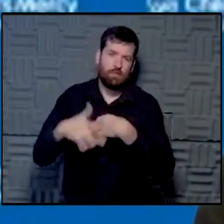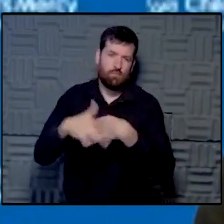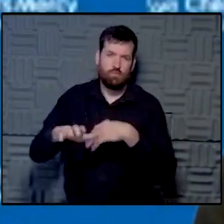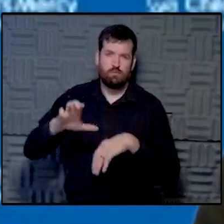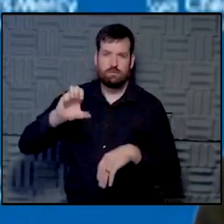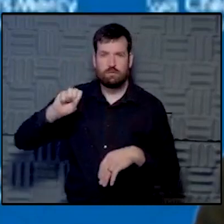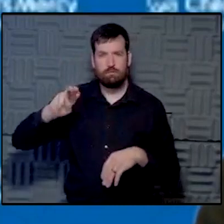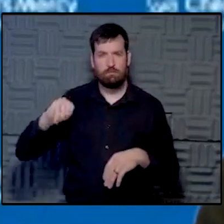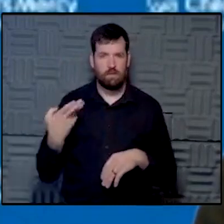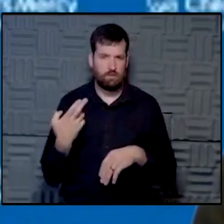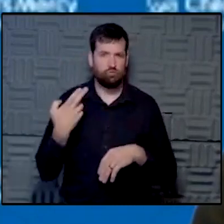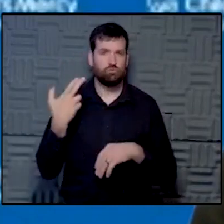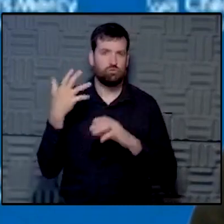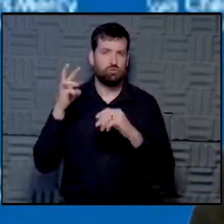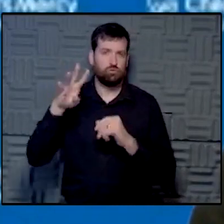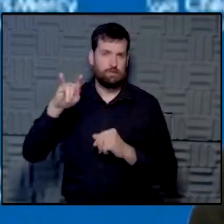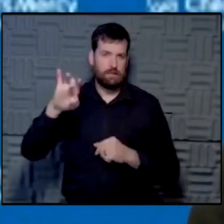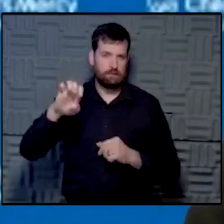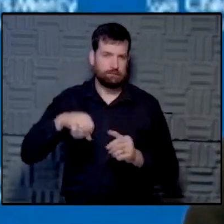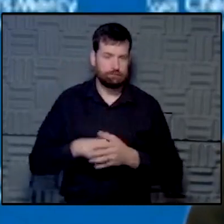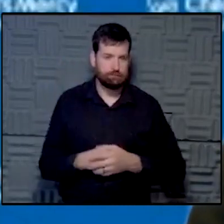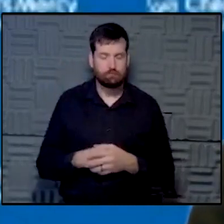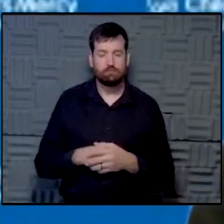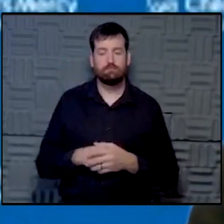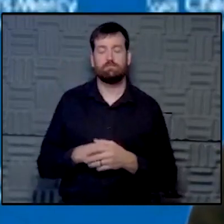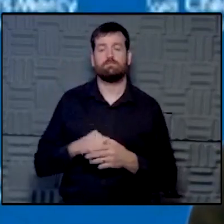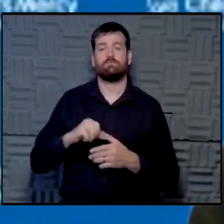Children's Mercy website,